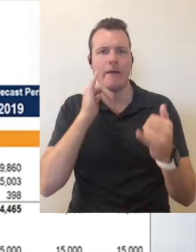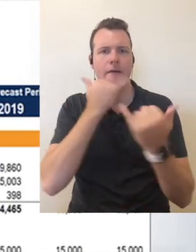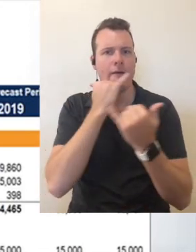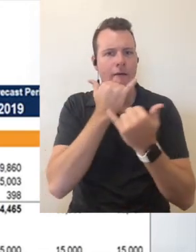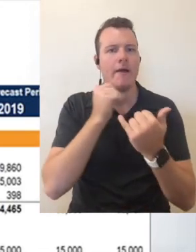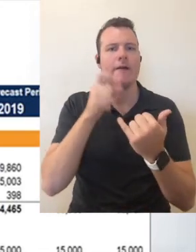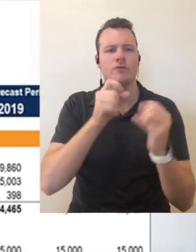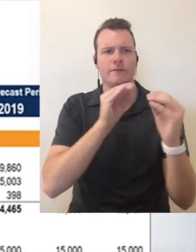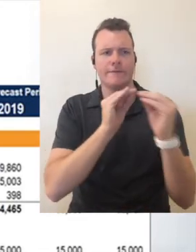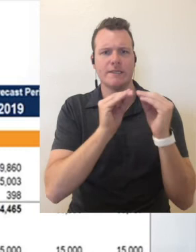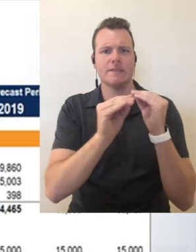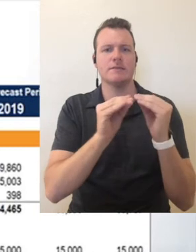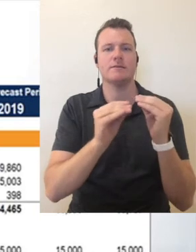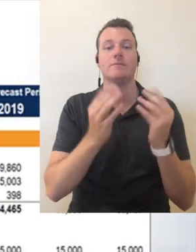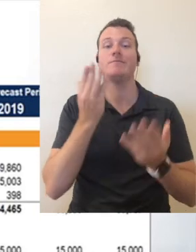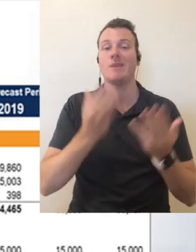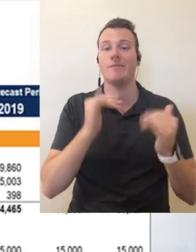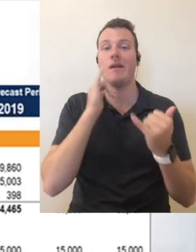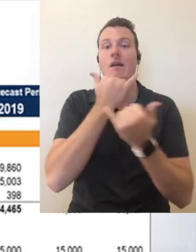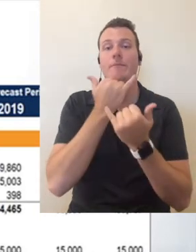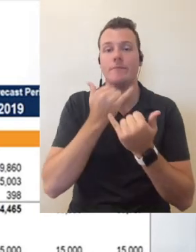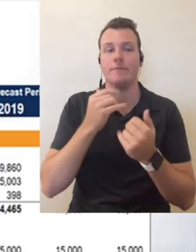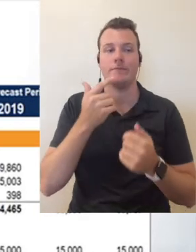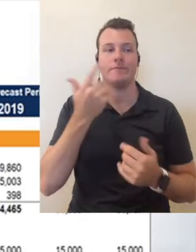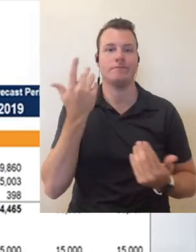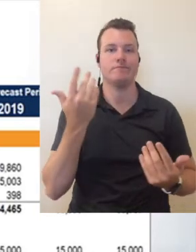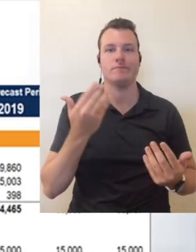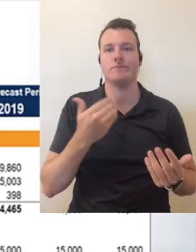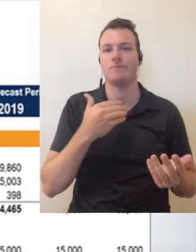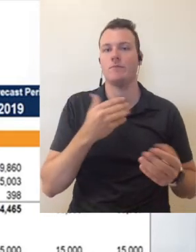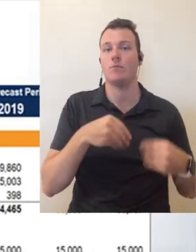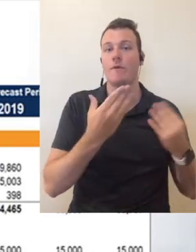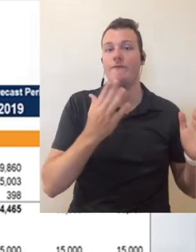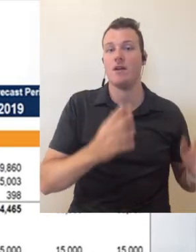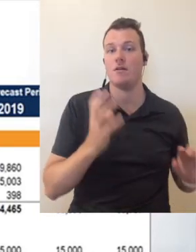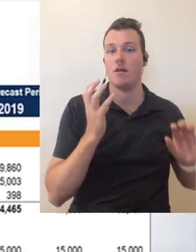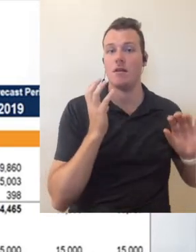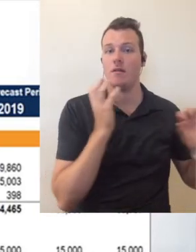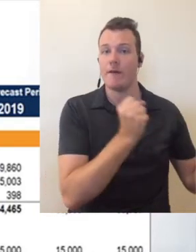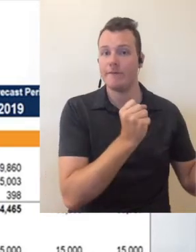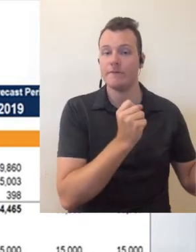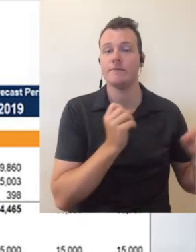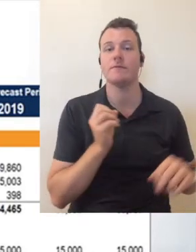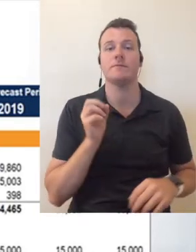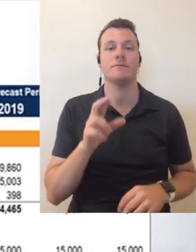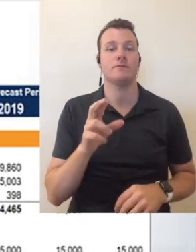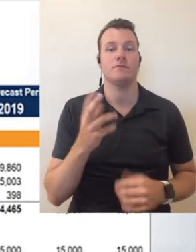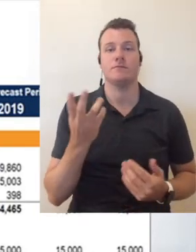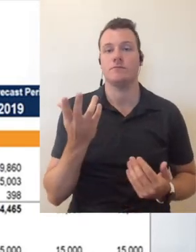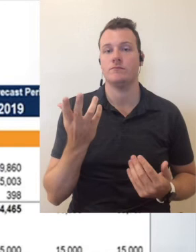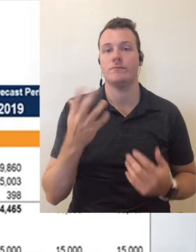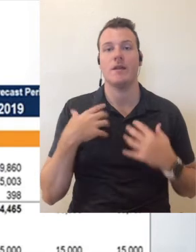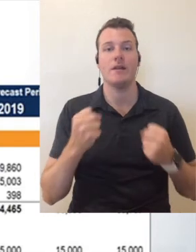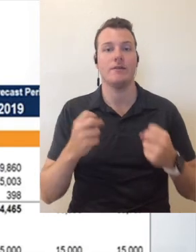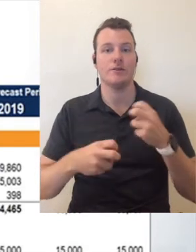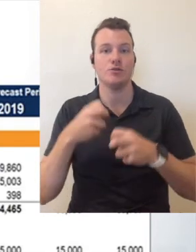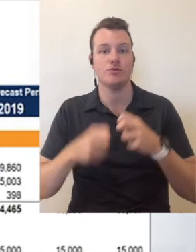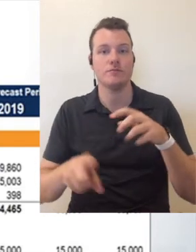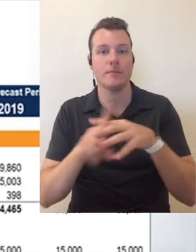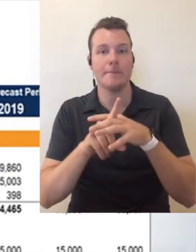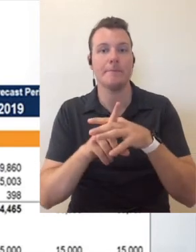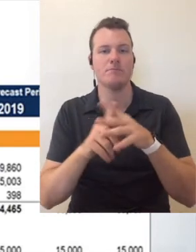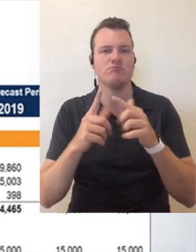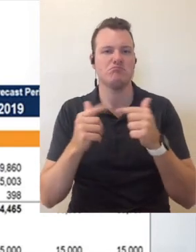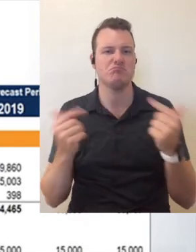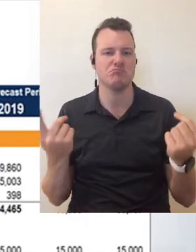have some hiccups. And those hiccups may have occurred because a provider left. They may have occurred because of a